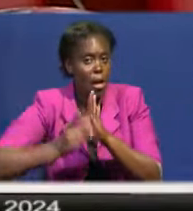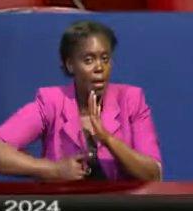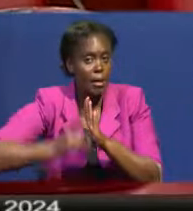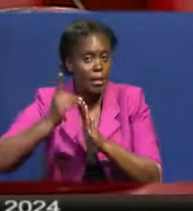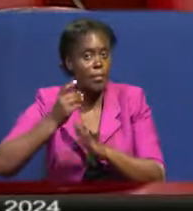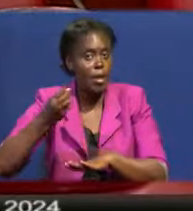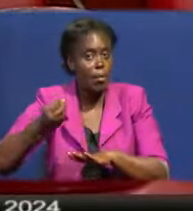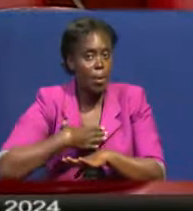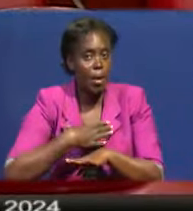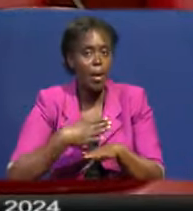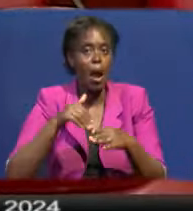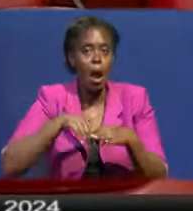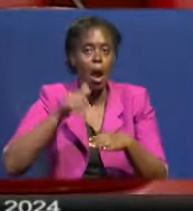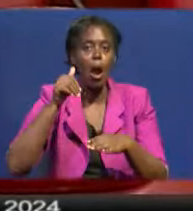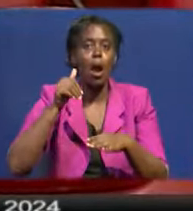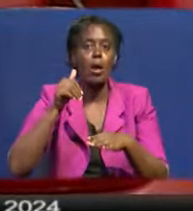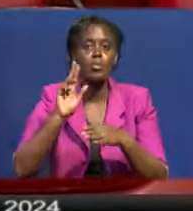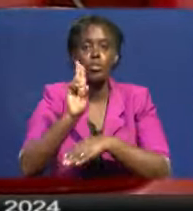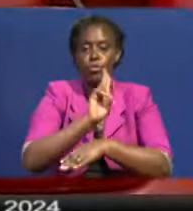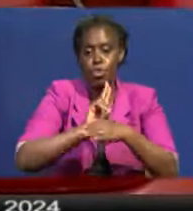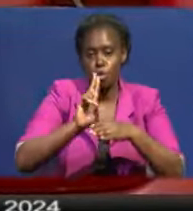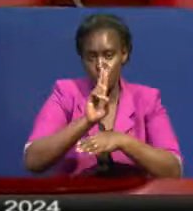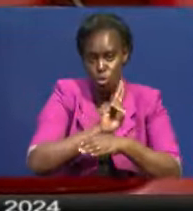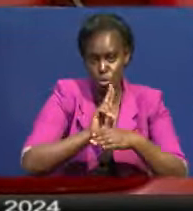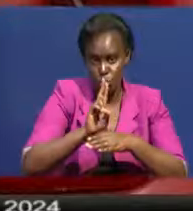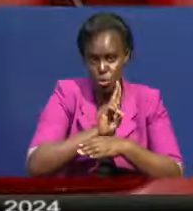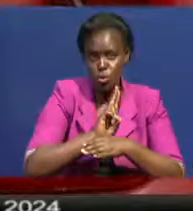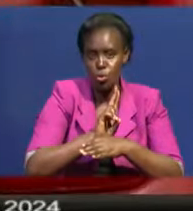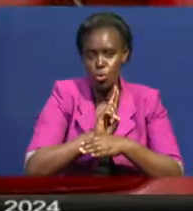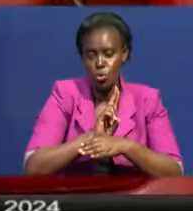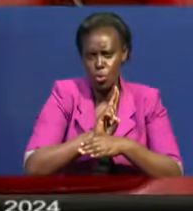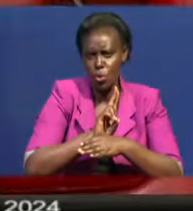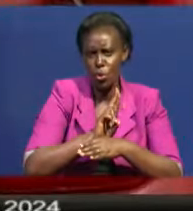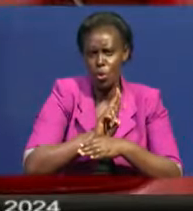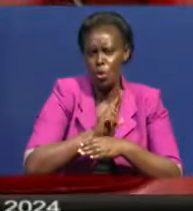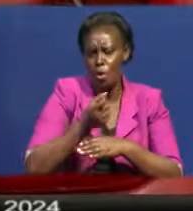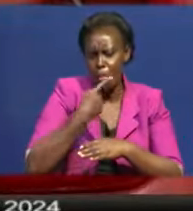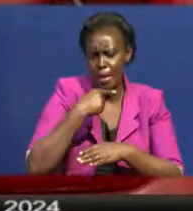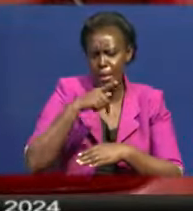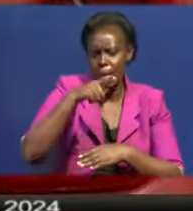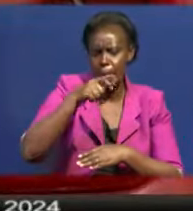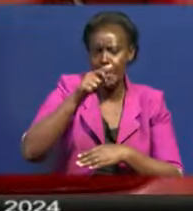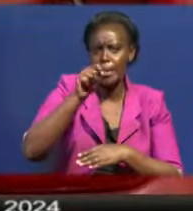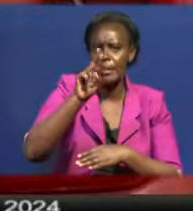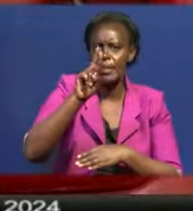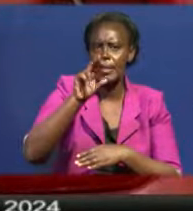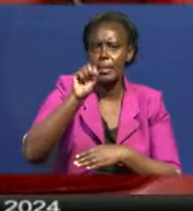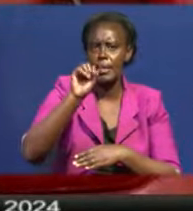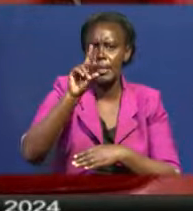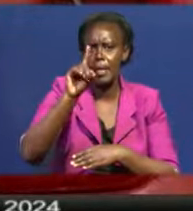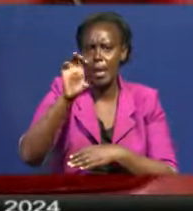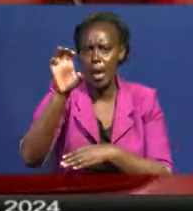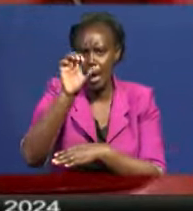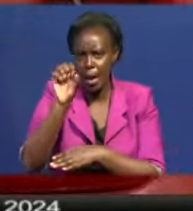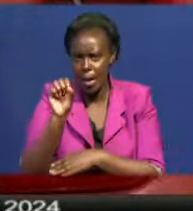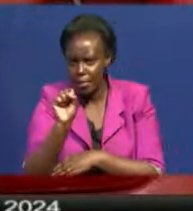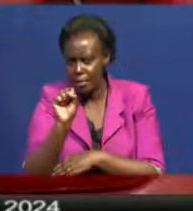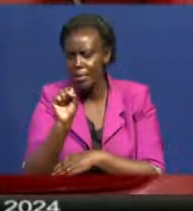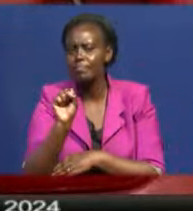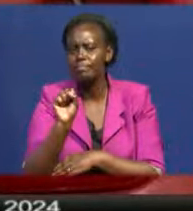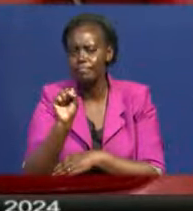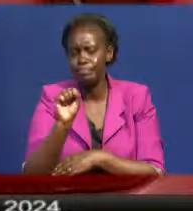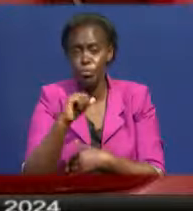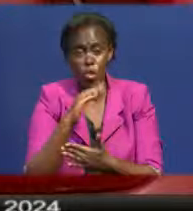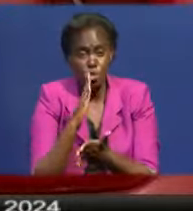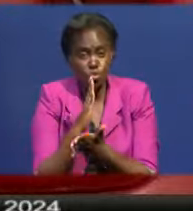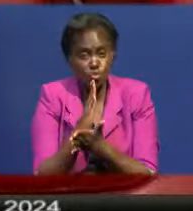developing cancer as a result of the use of these pesticides. So if we truly, and I'm asking the honorable member who